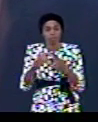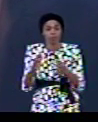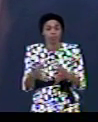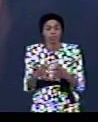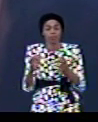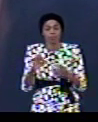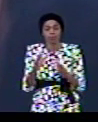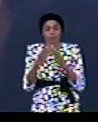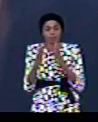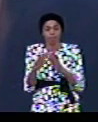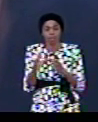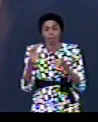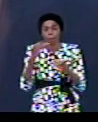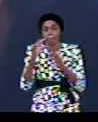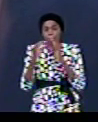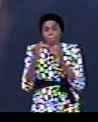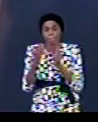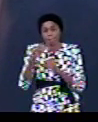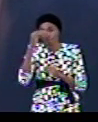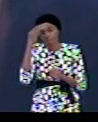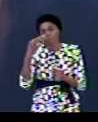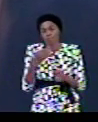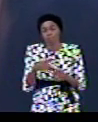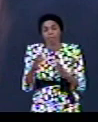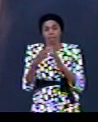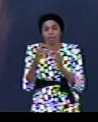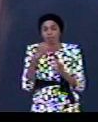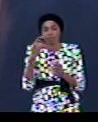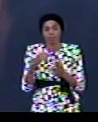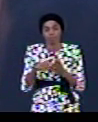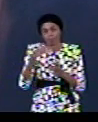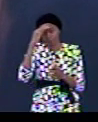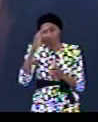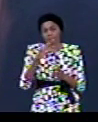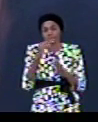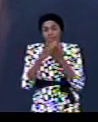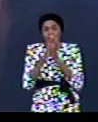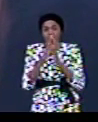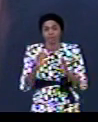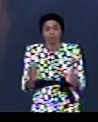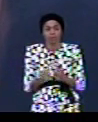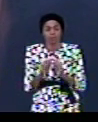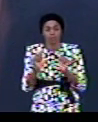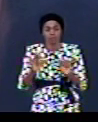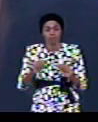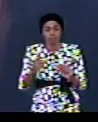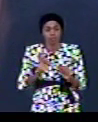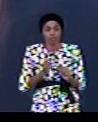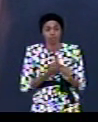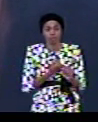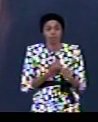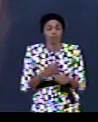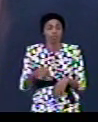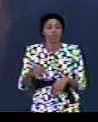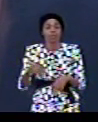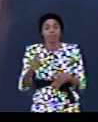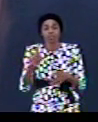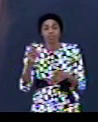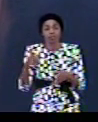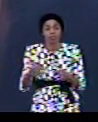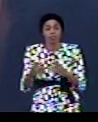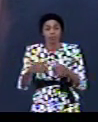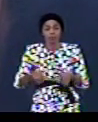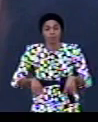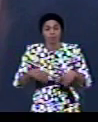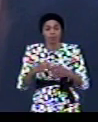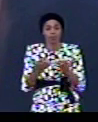and communed with the men of their city, saying, These men are peaceable with us. Therefore, let them dwell in the